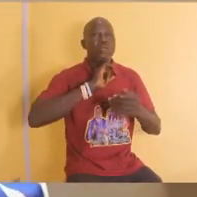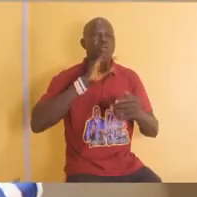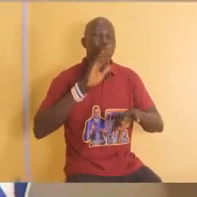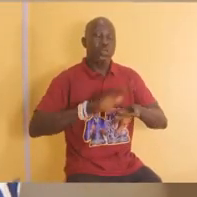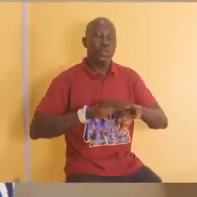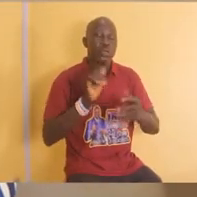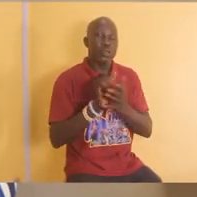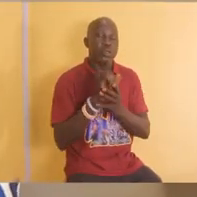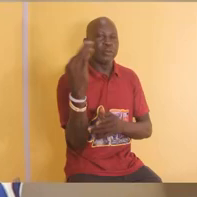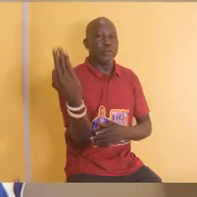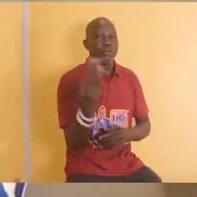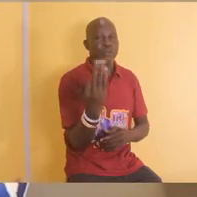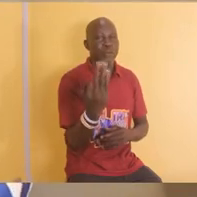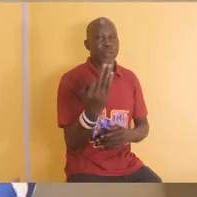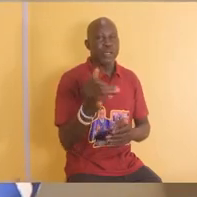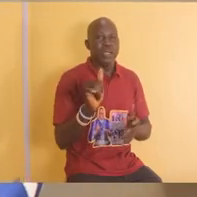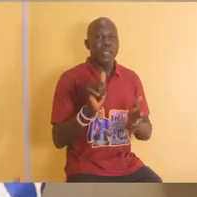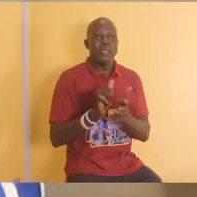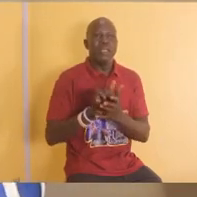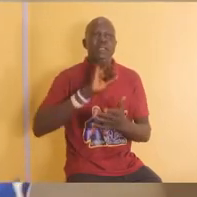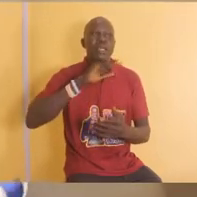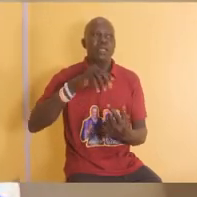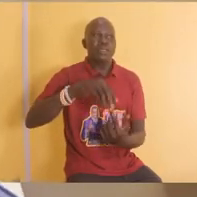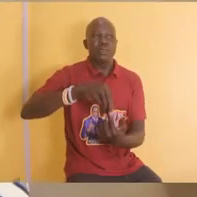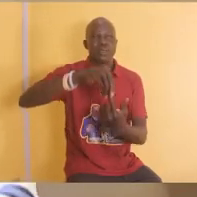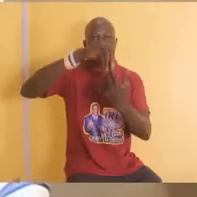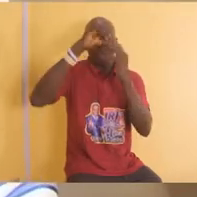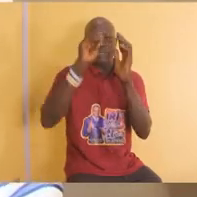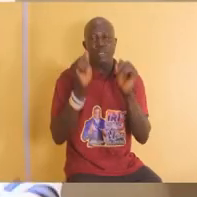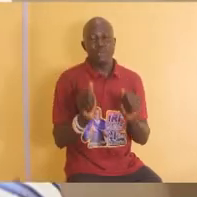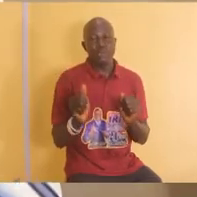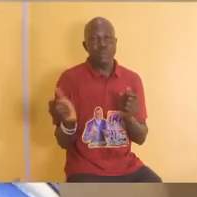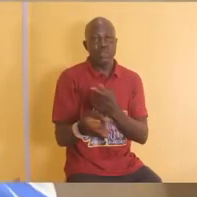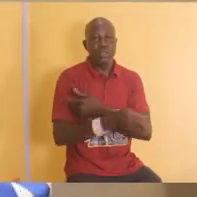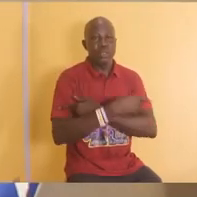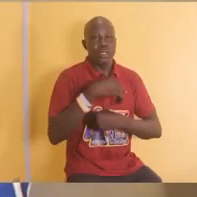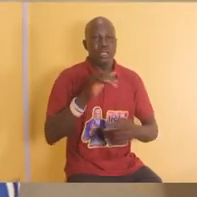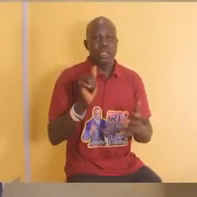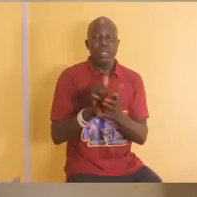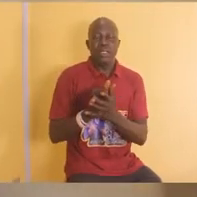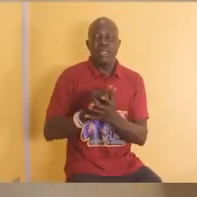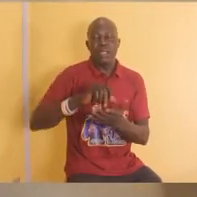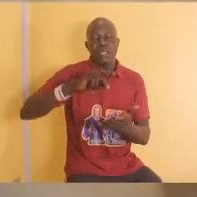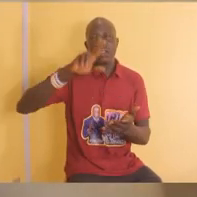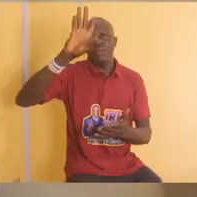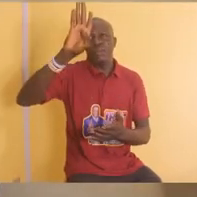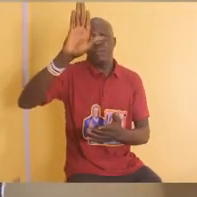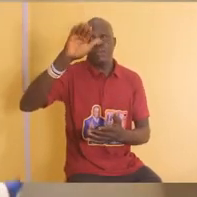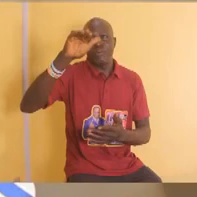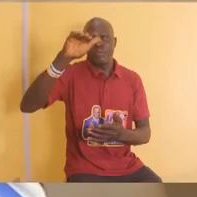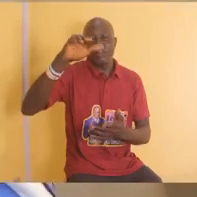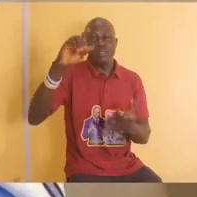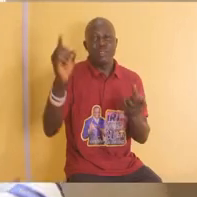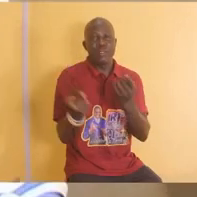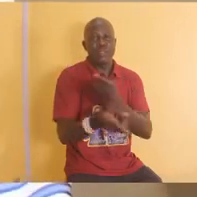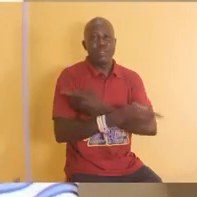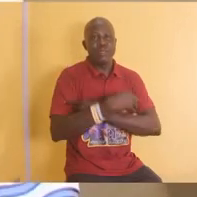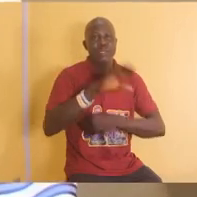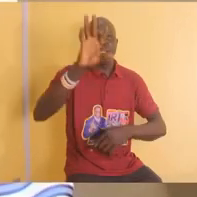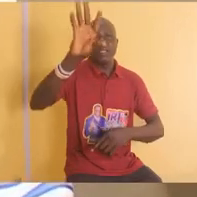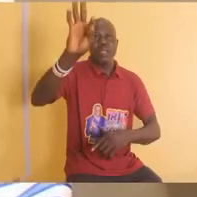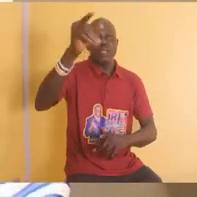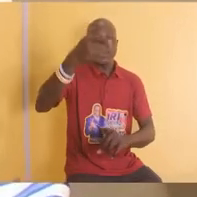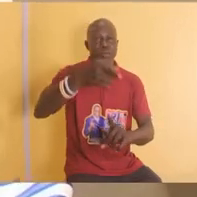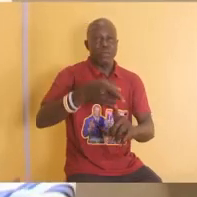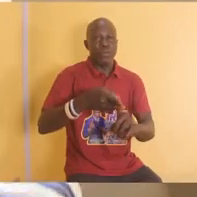Today ojo ojimo. Oje ojo to ni agbara. Is a powerful day. Ojo kedogun. The 15th day. Osu kesa. Of the